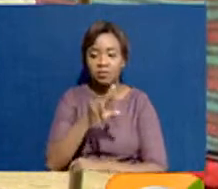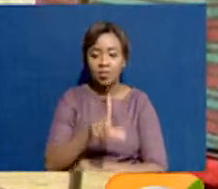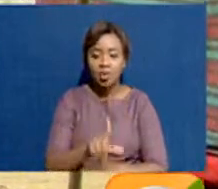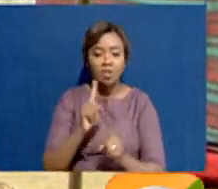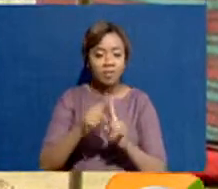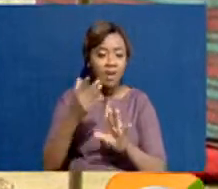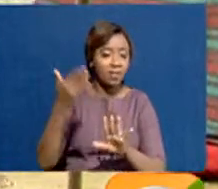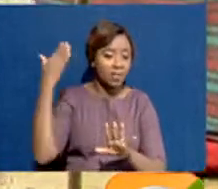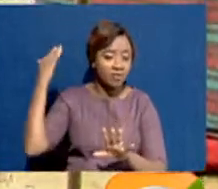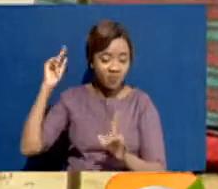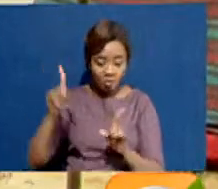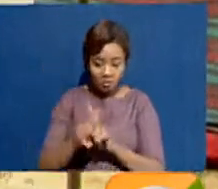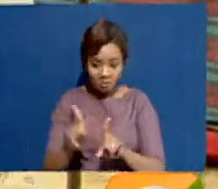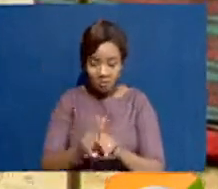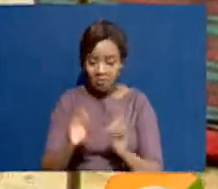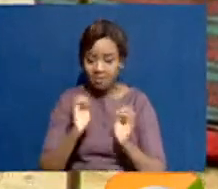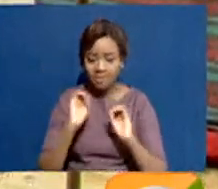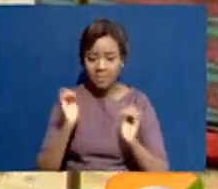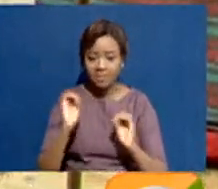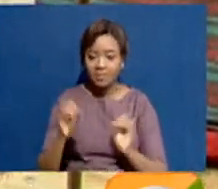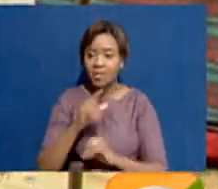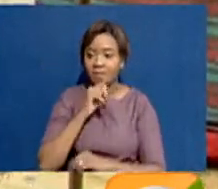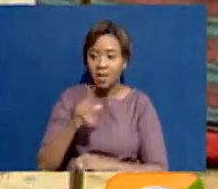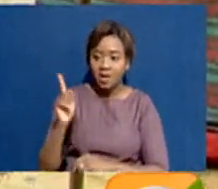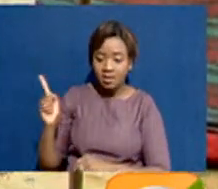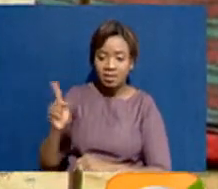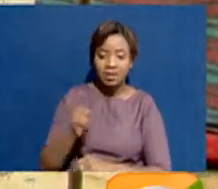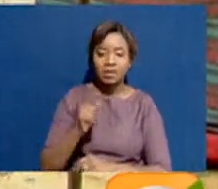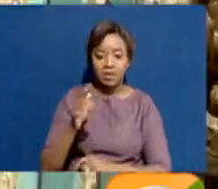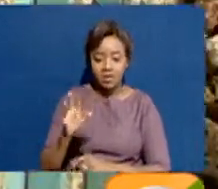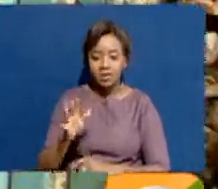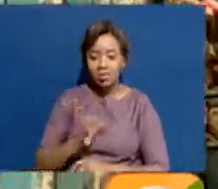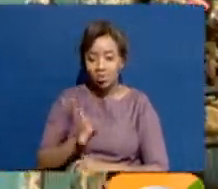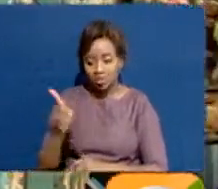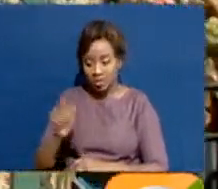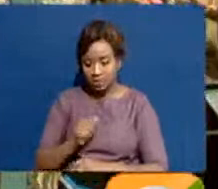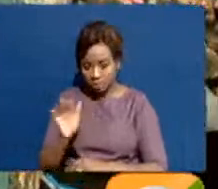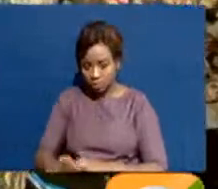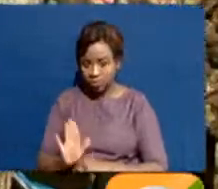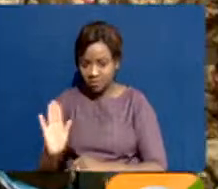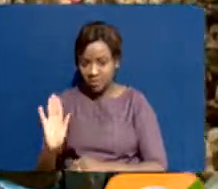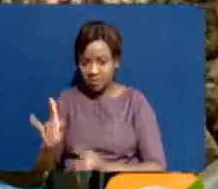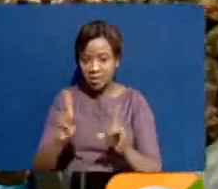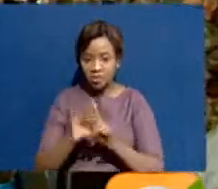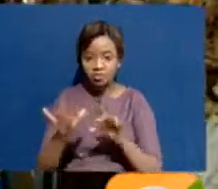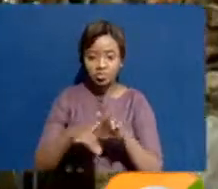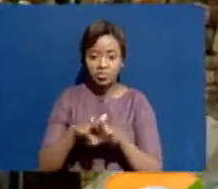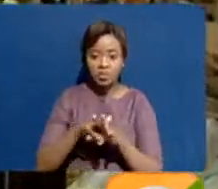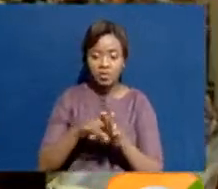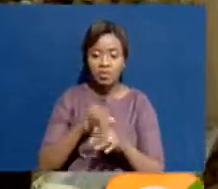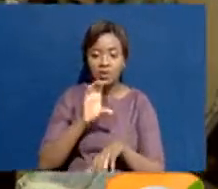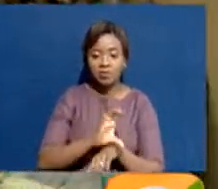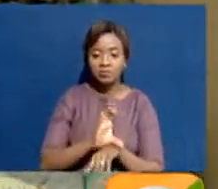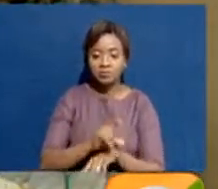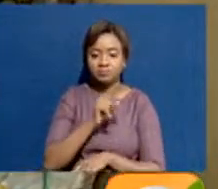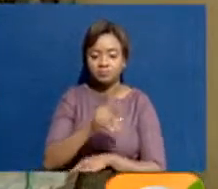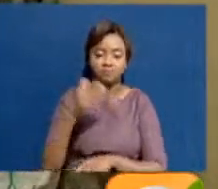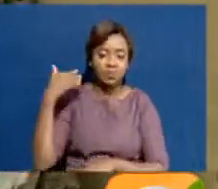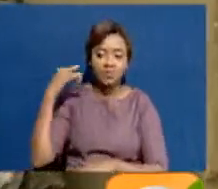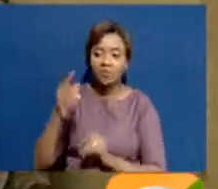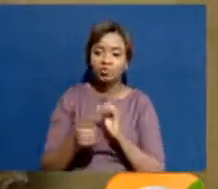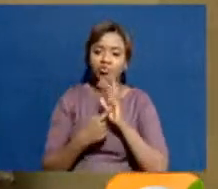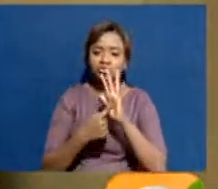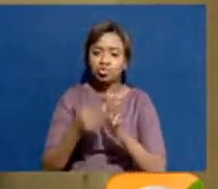But it wasn't always like that. Samuel Kapathe is one of Kadzo's children and a former member of the church. He shows us the